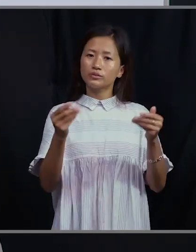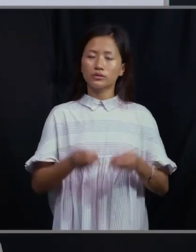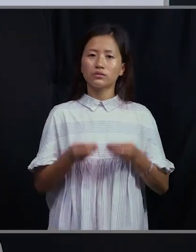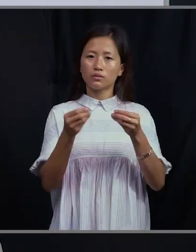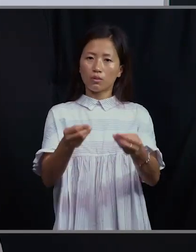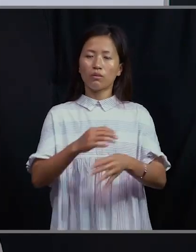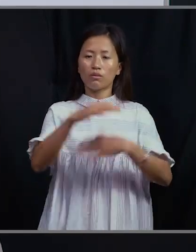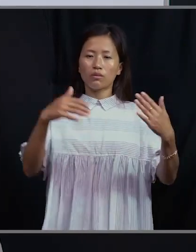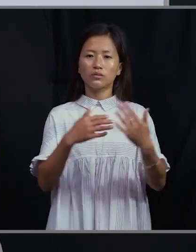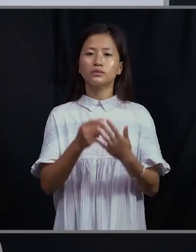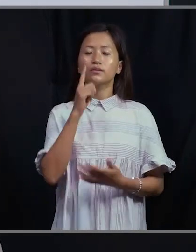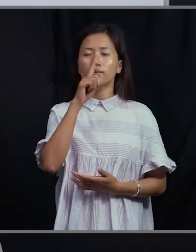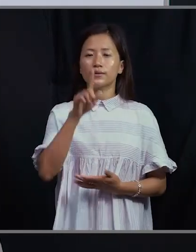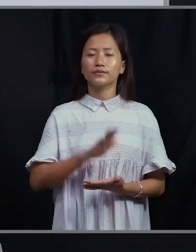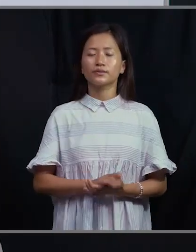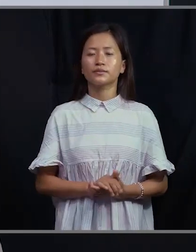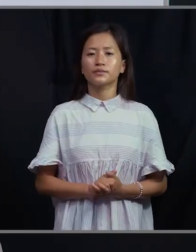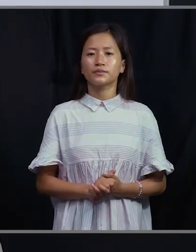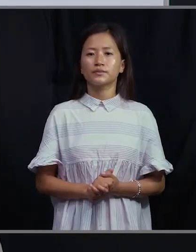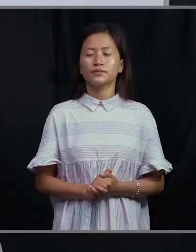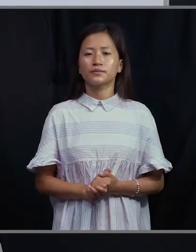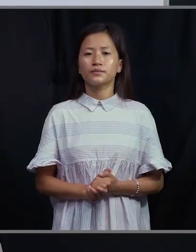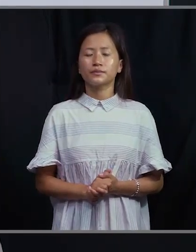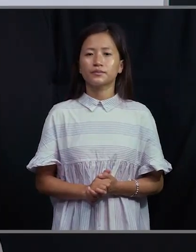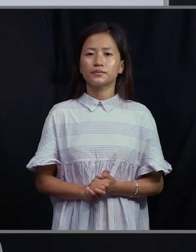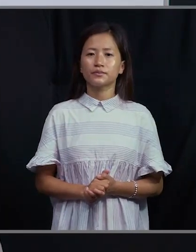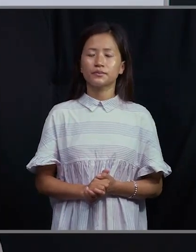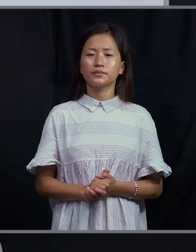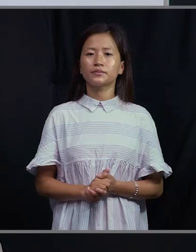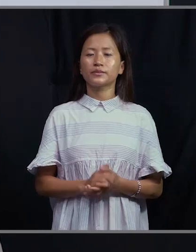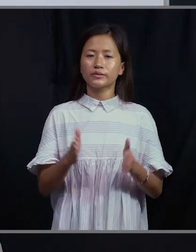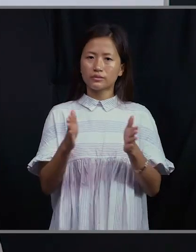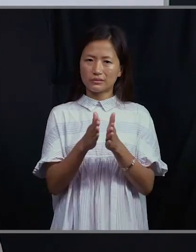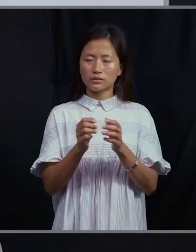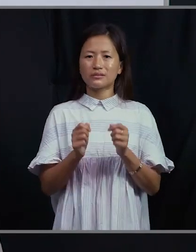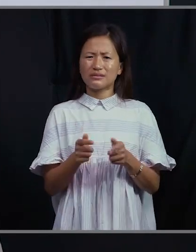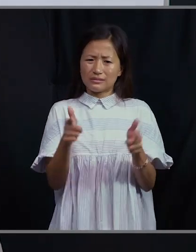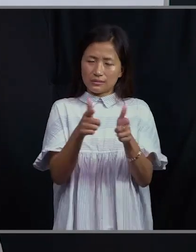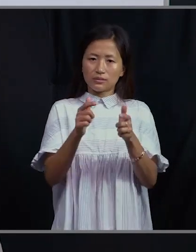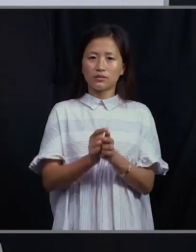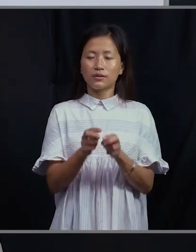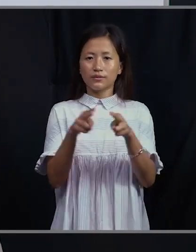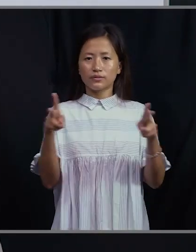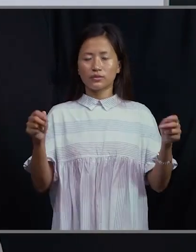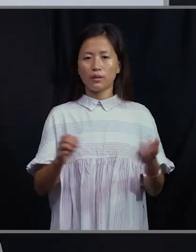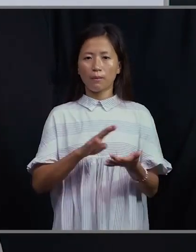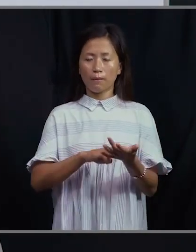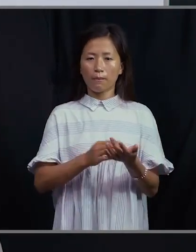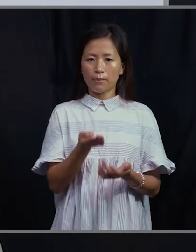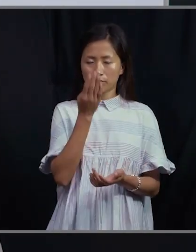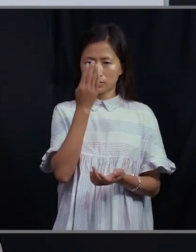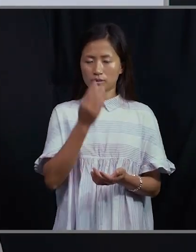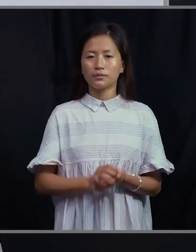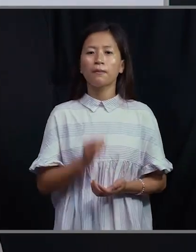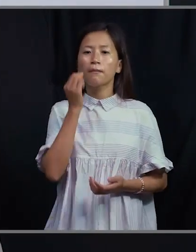given to all the wives. Okay, and that is the reason why it becomes a little difficult, for all the Muslim men to